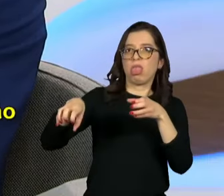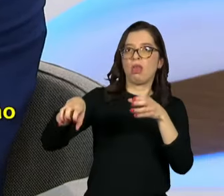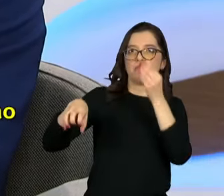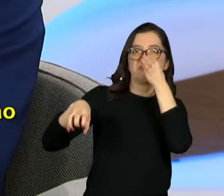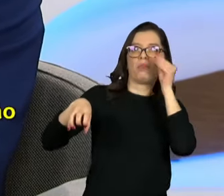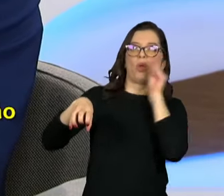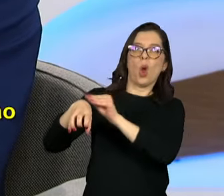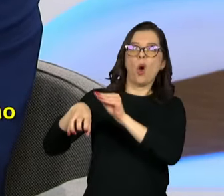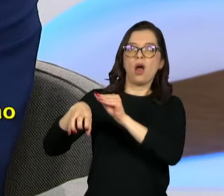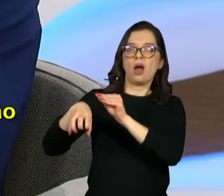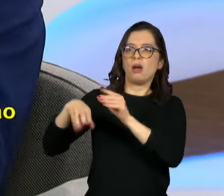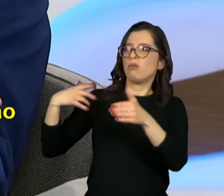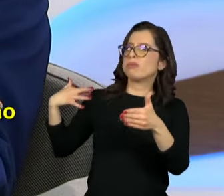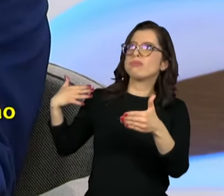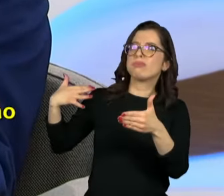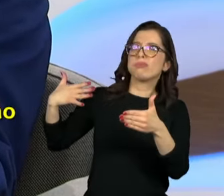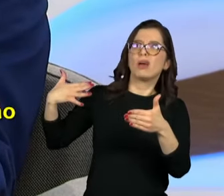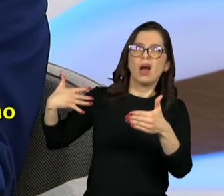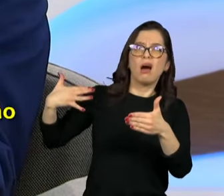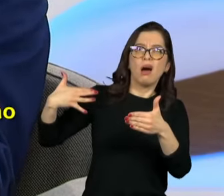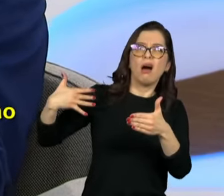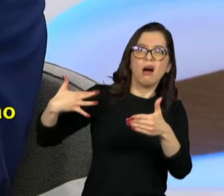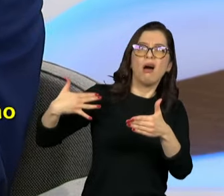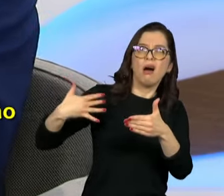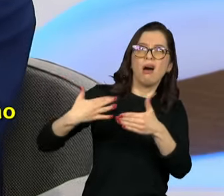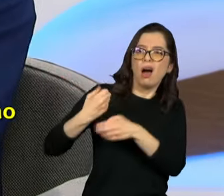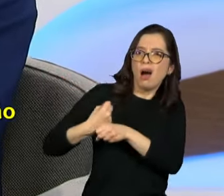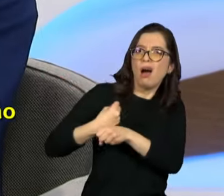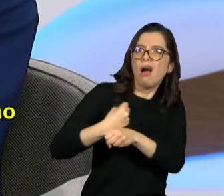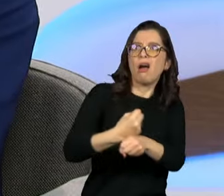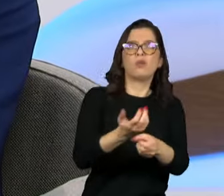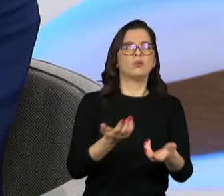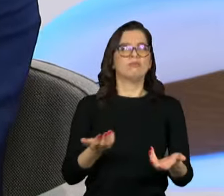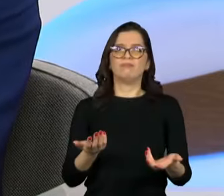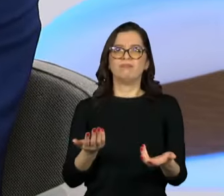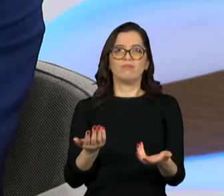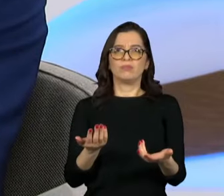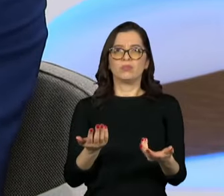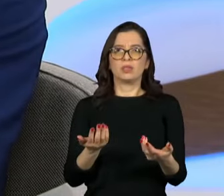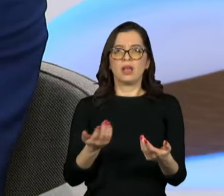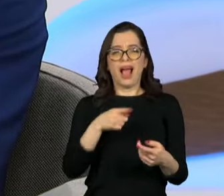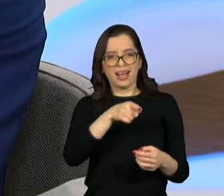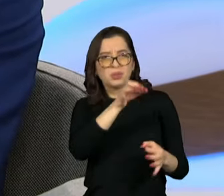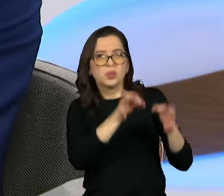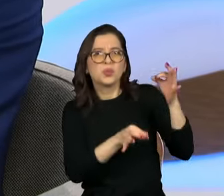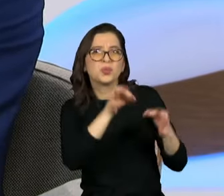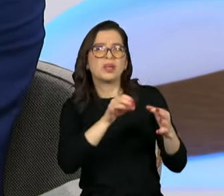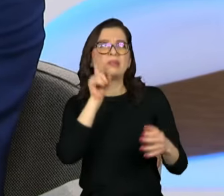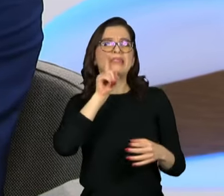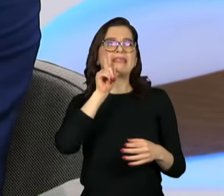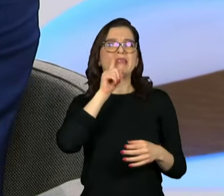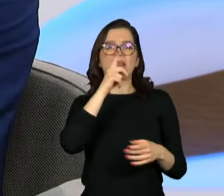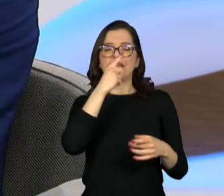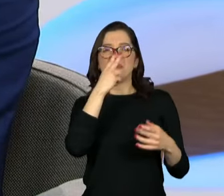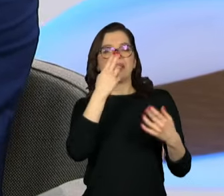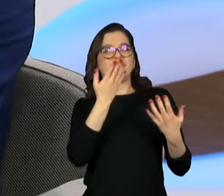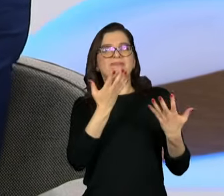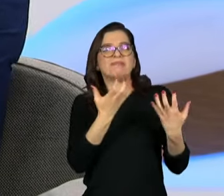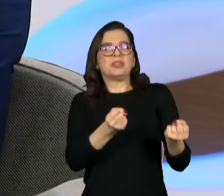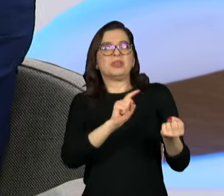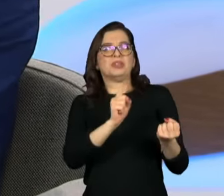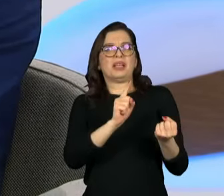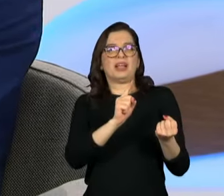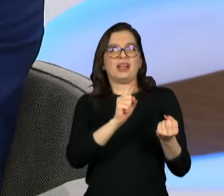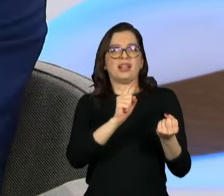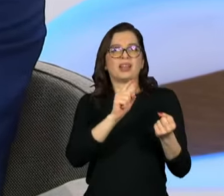segregation throughout a long and persisting history. And I think the Supreme Court's refusal